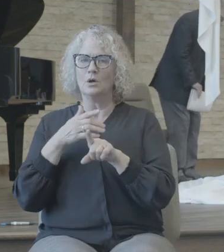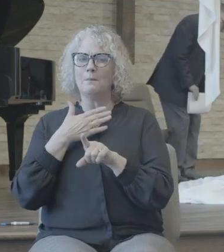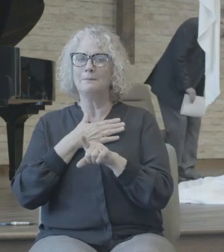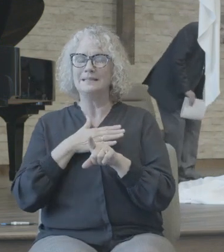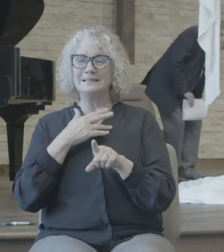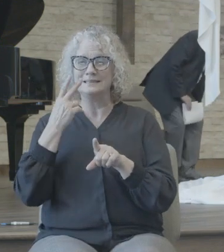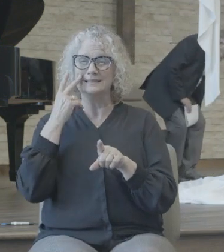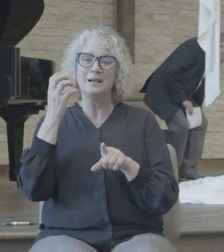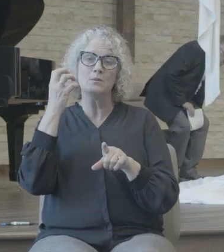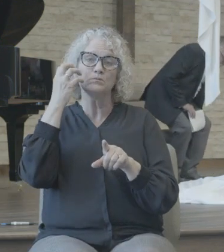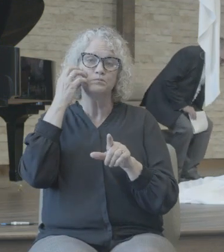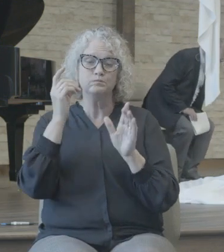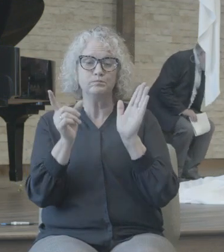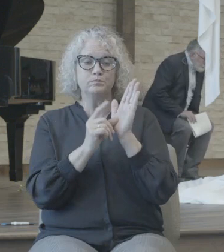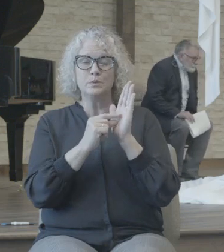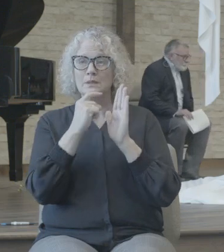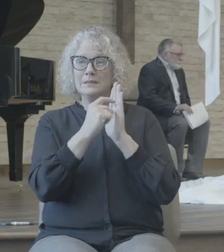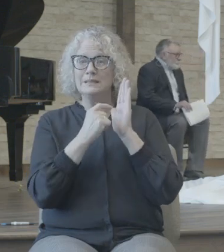words.